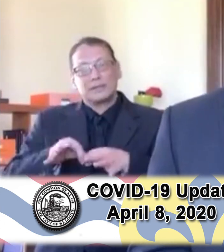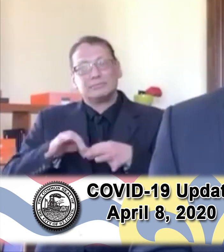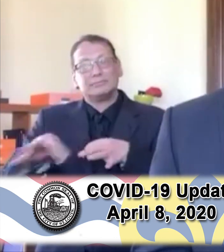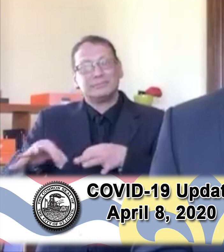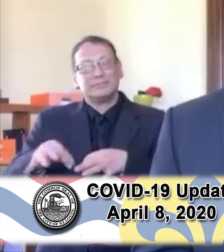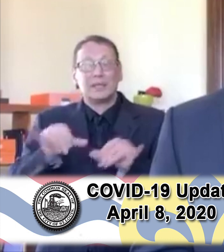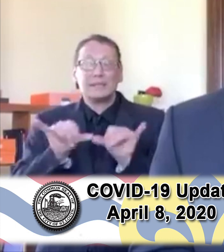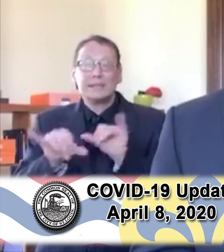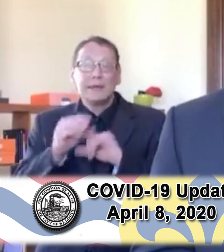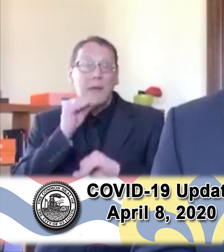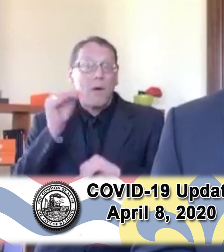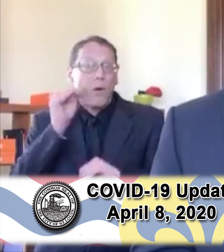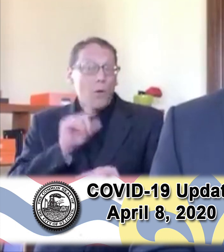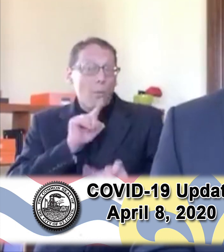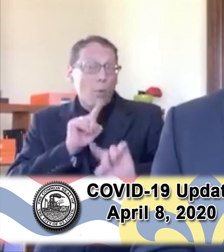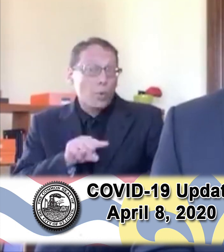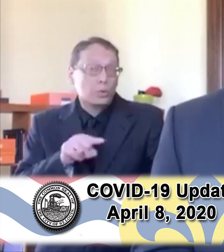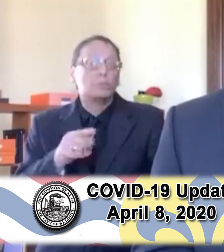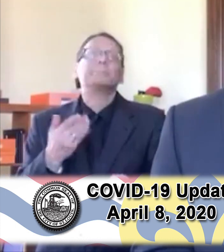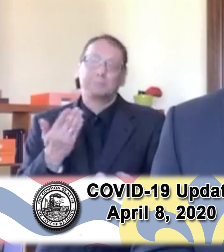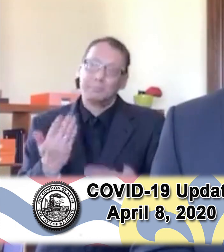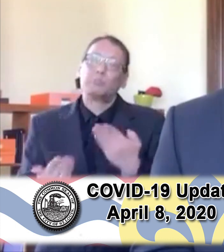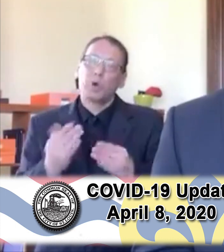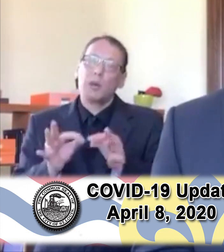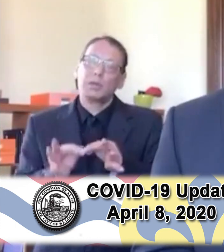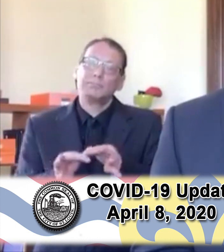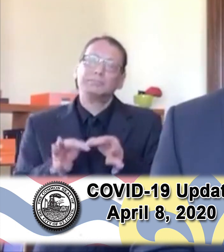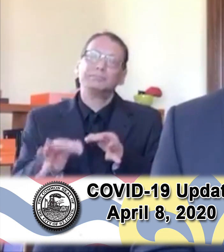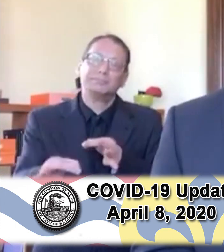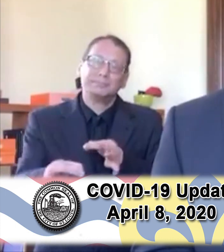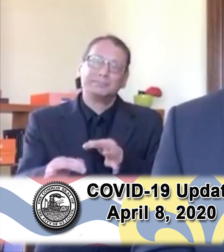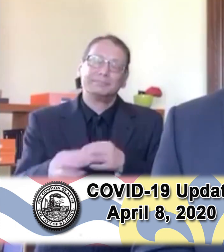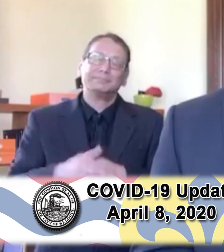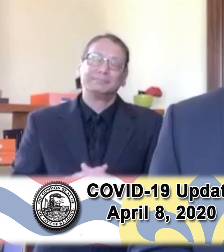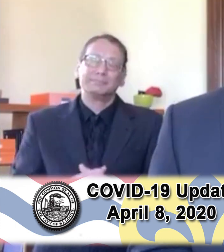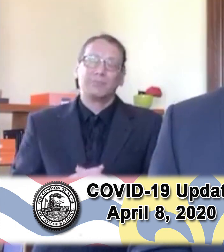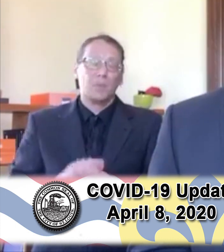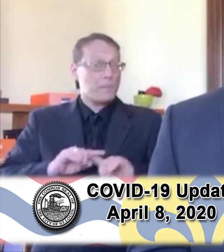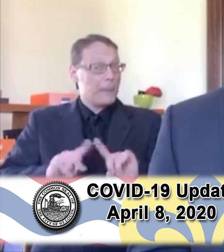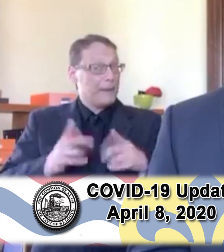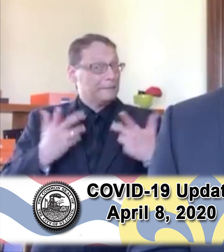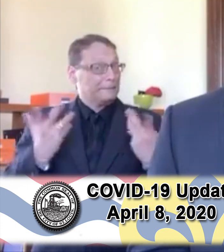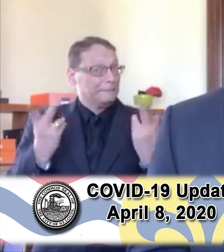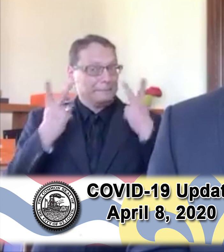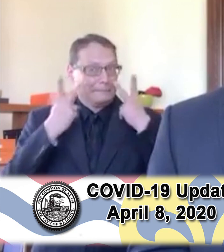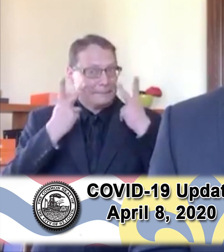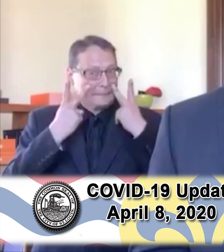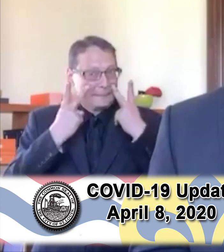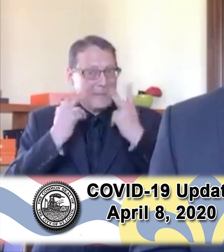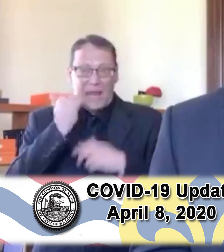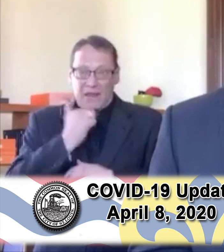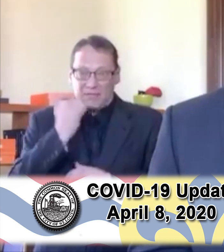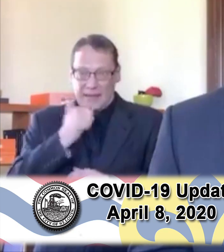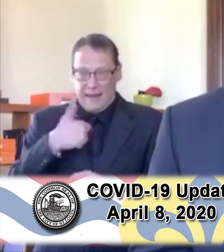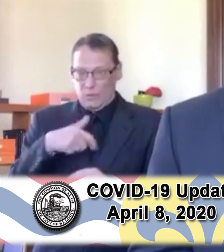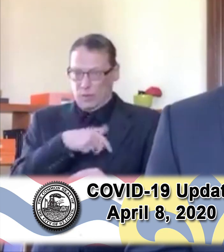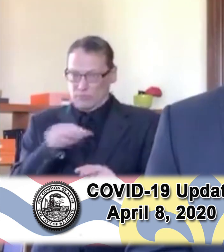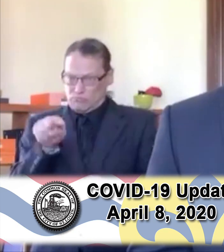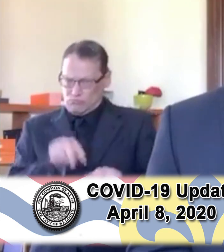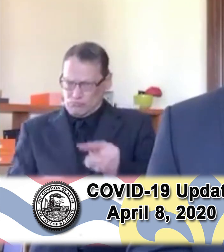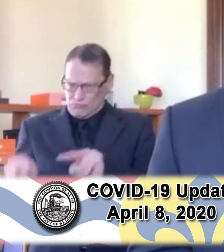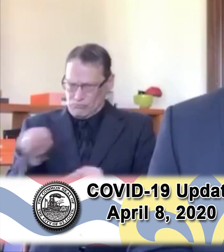order. However, things may change, and so we continue to monitor the situation daily, and we will be implementing a